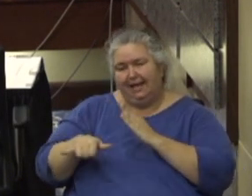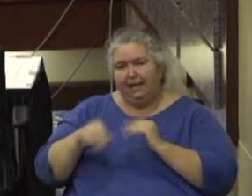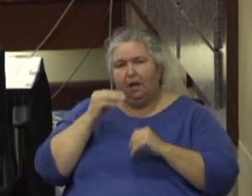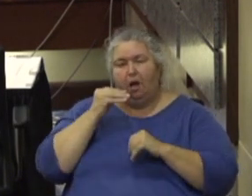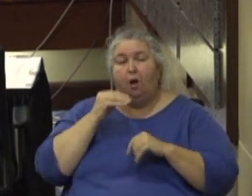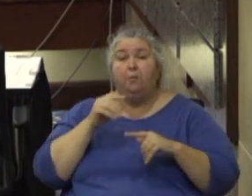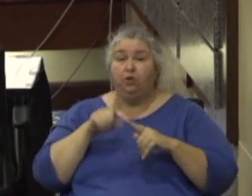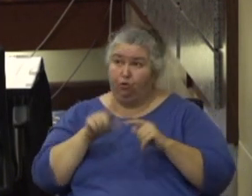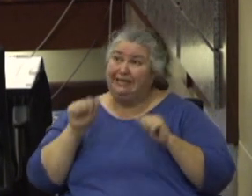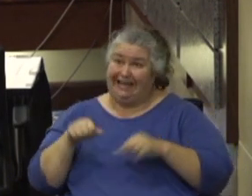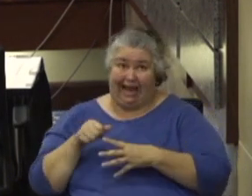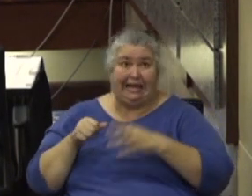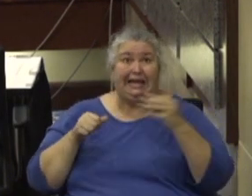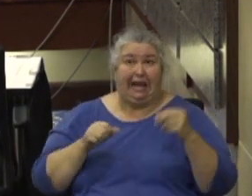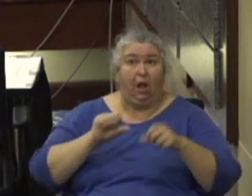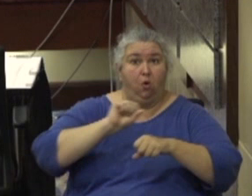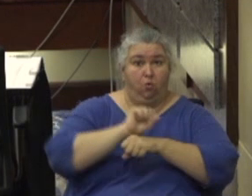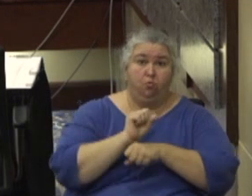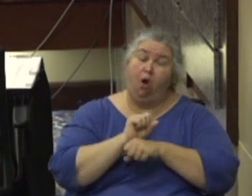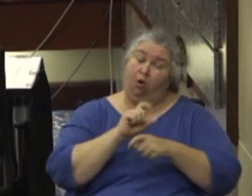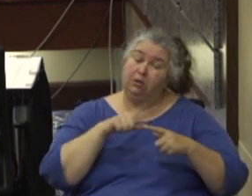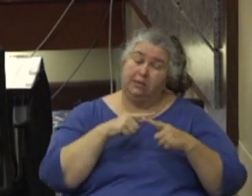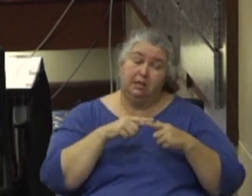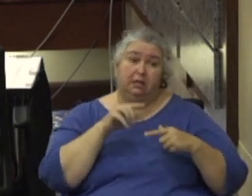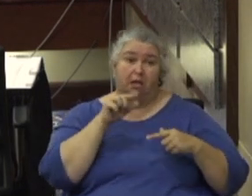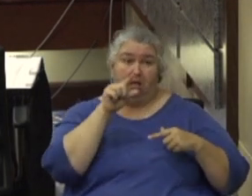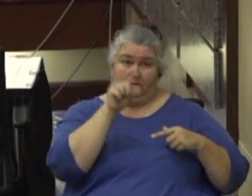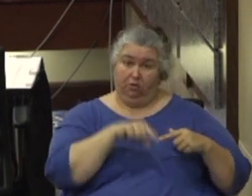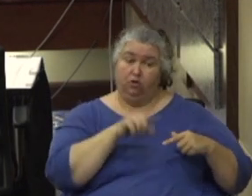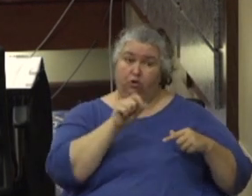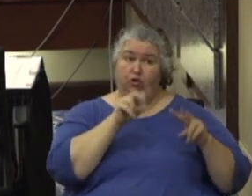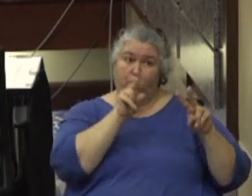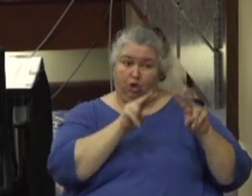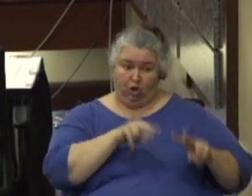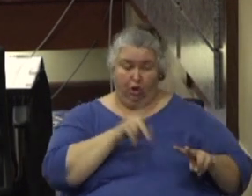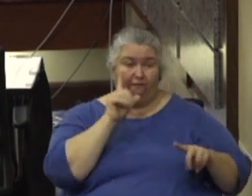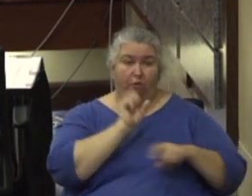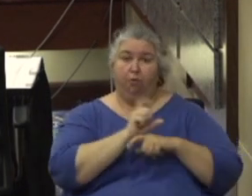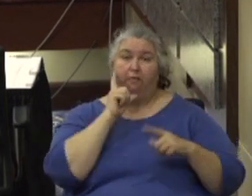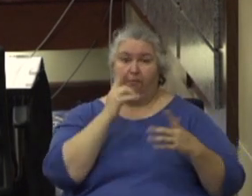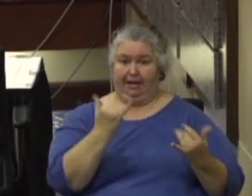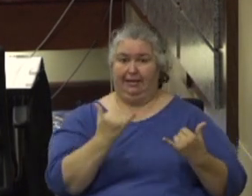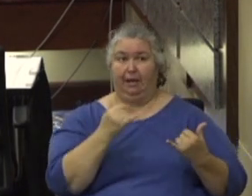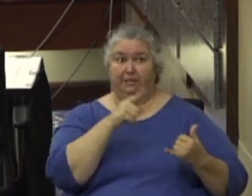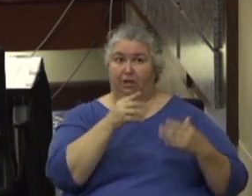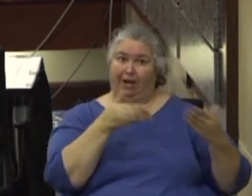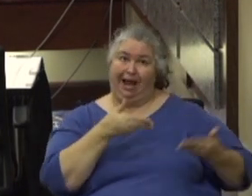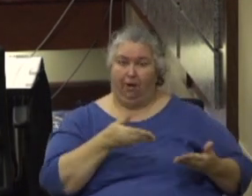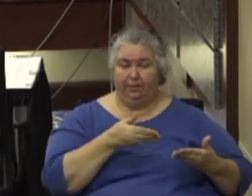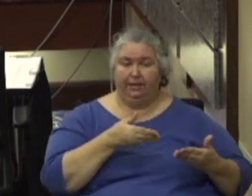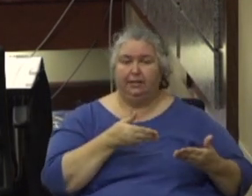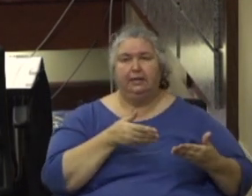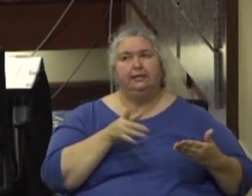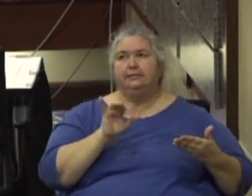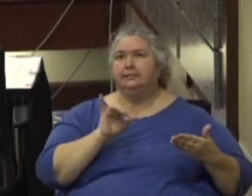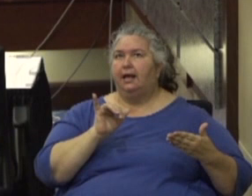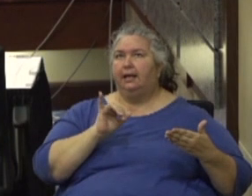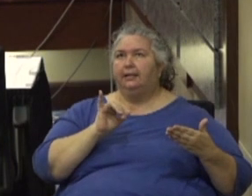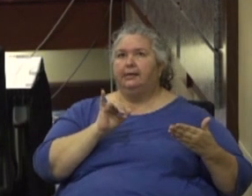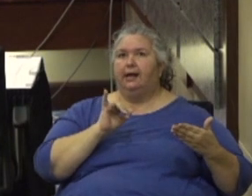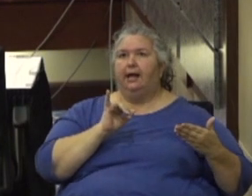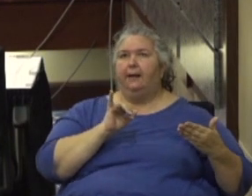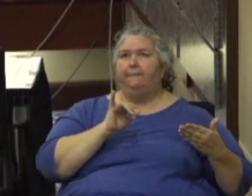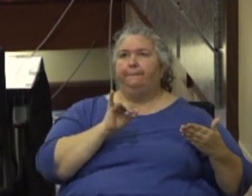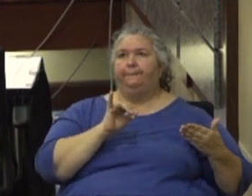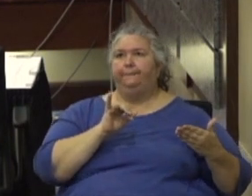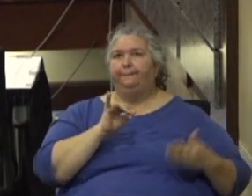the workforce, then here are the places that you can go look for work right now. Because just like there